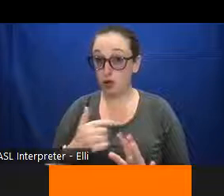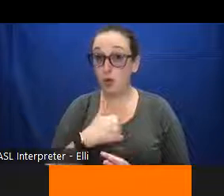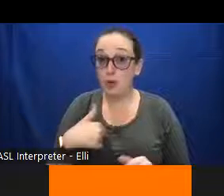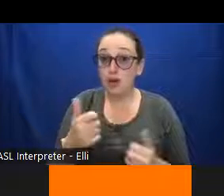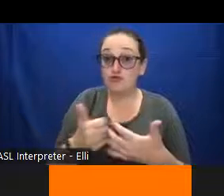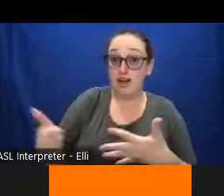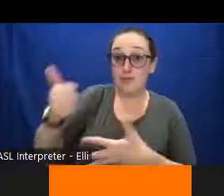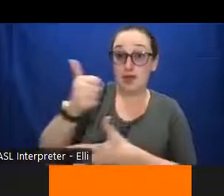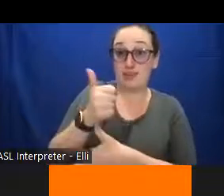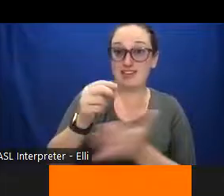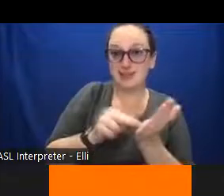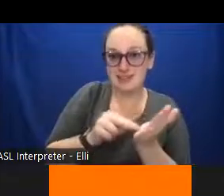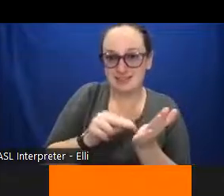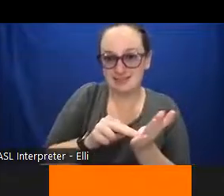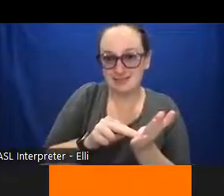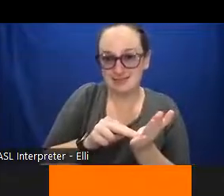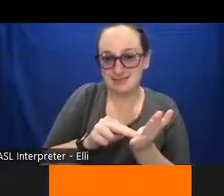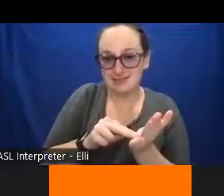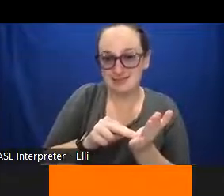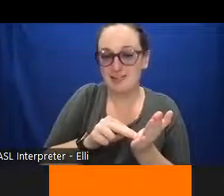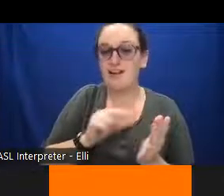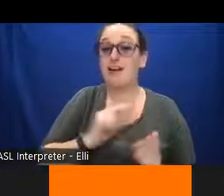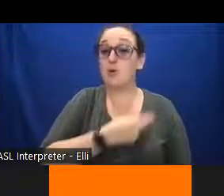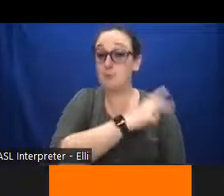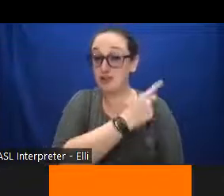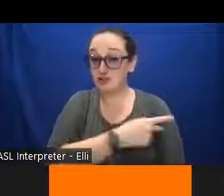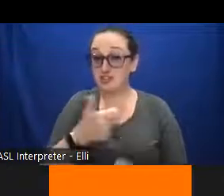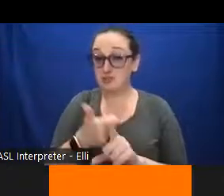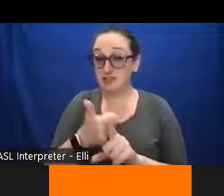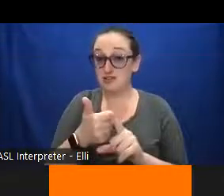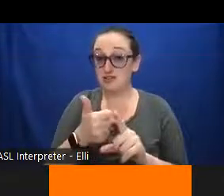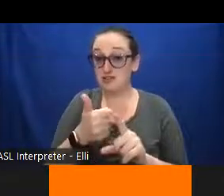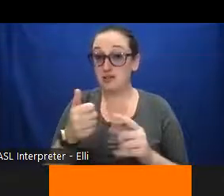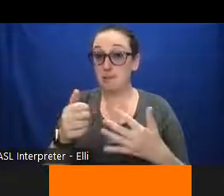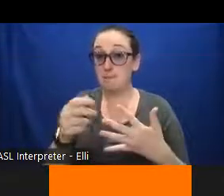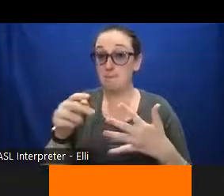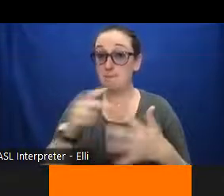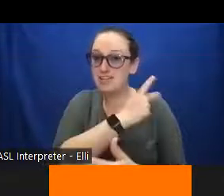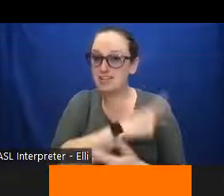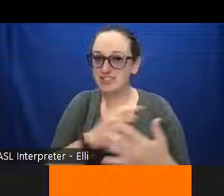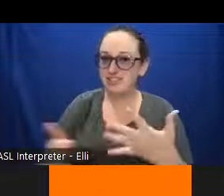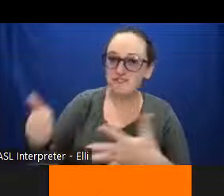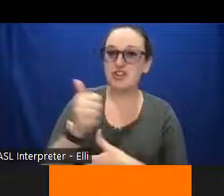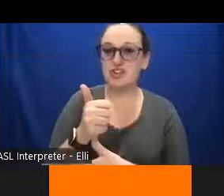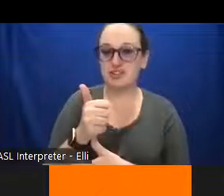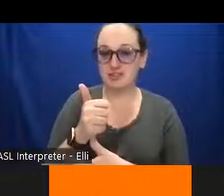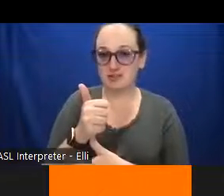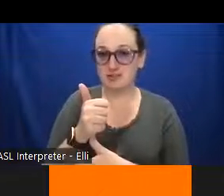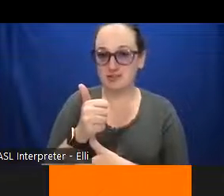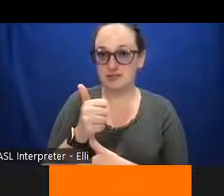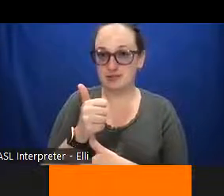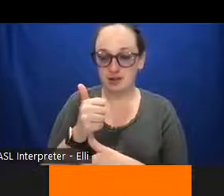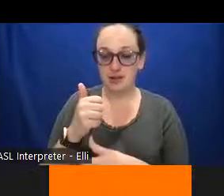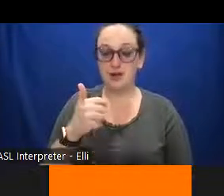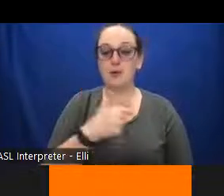first, right? And our patients are patients first. And what we really like to do is